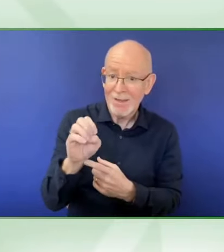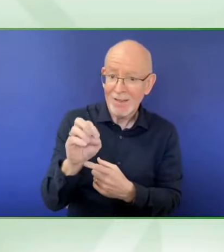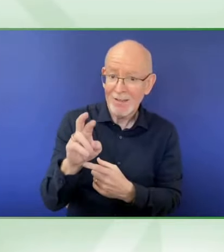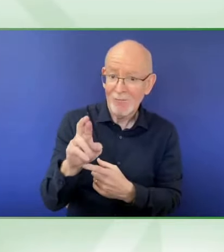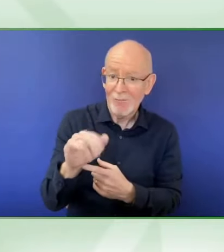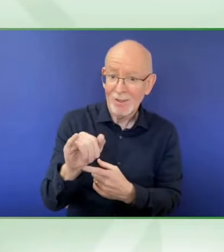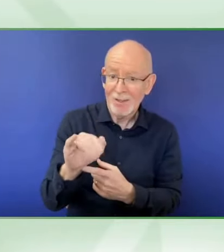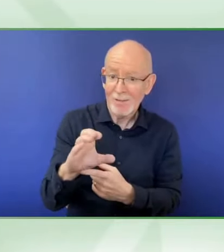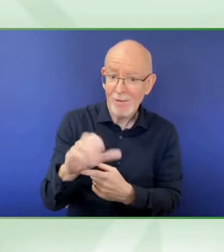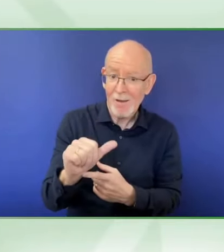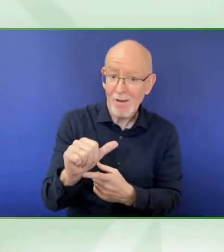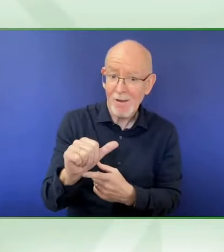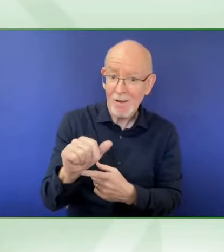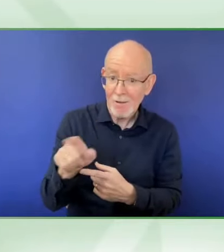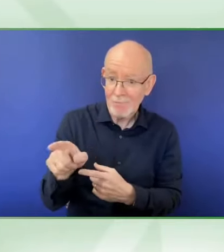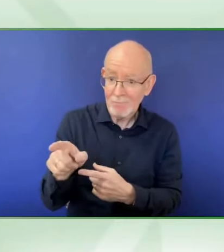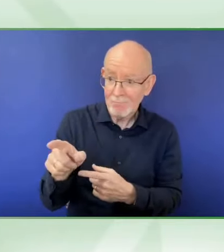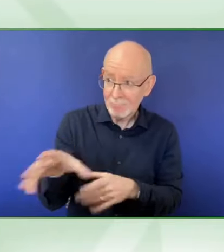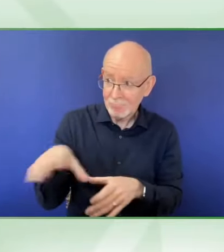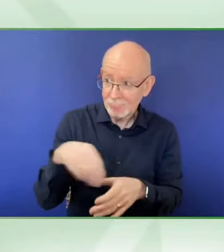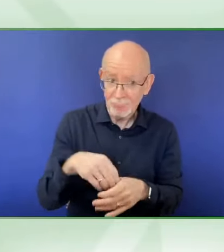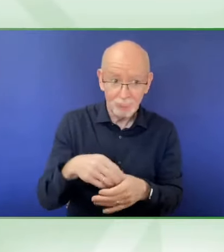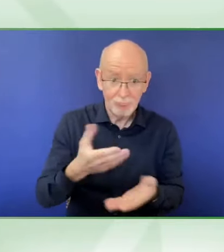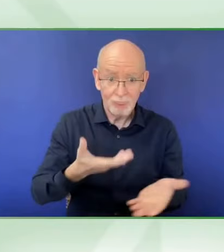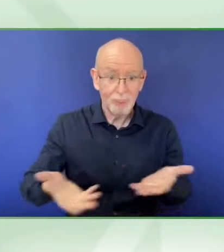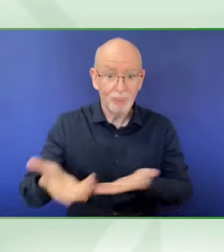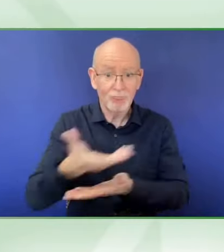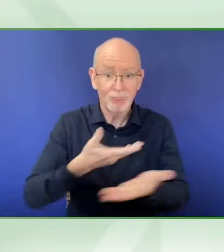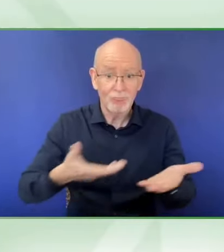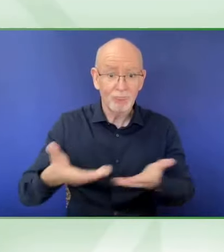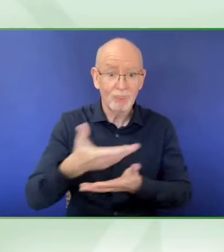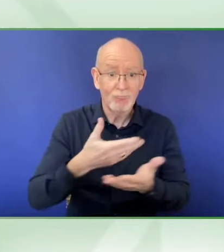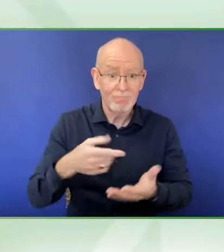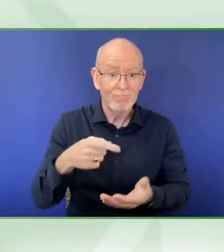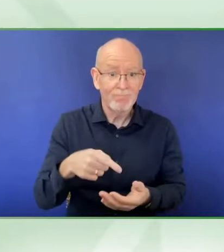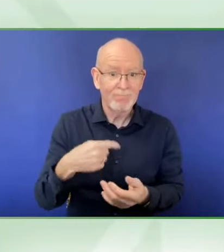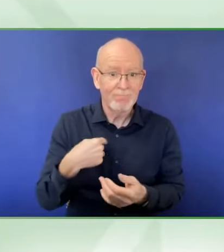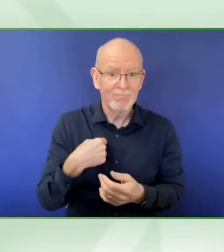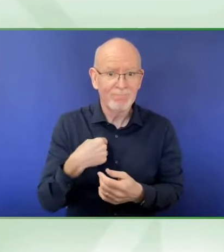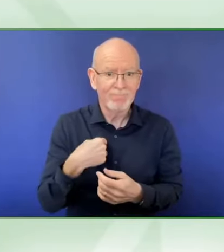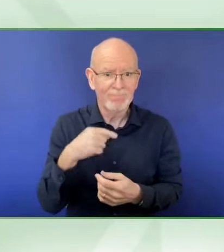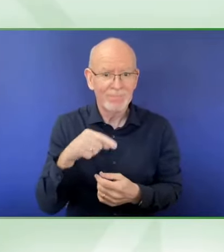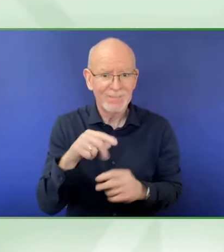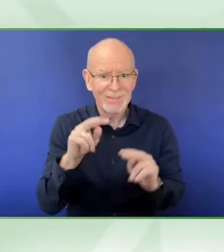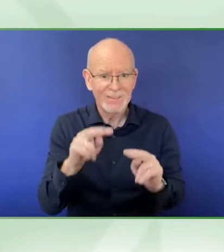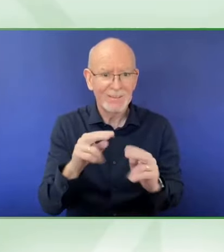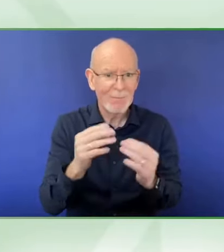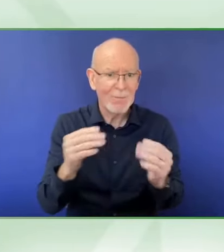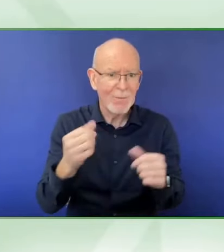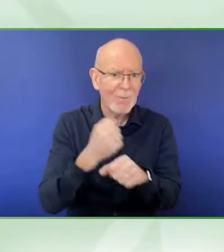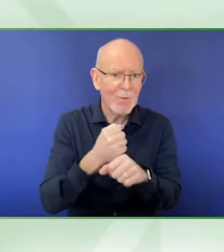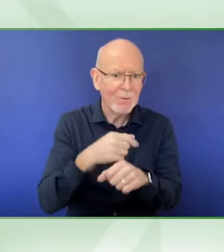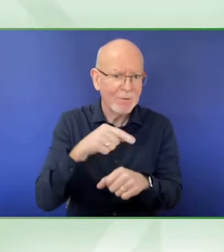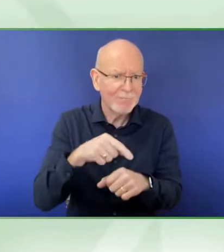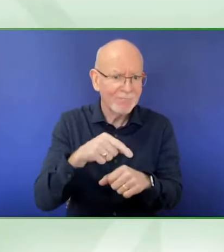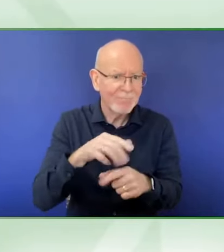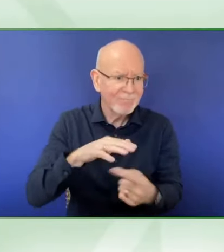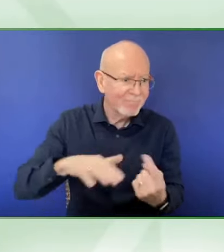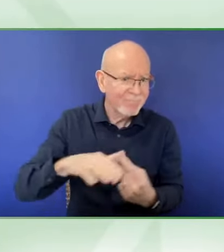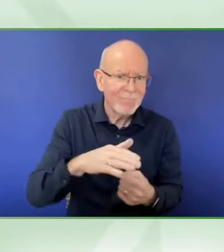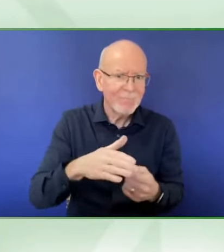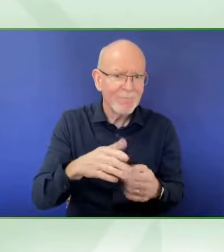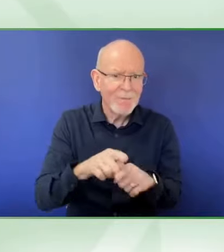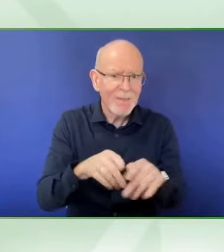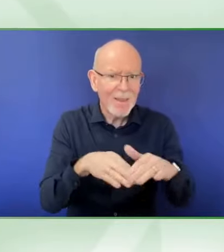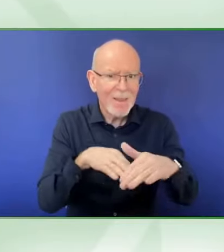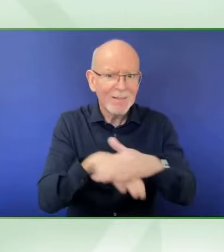meaningful participation of persons with disabilities in the conceptualization, design, development, and implementation